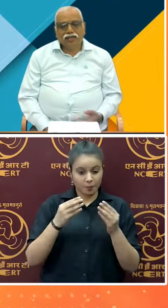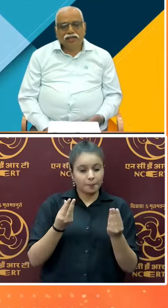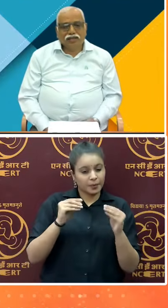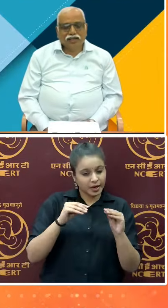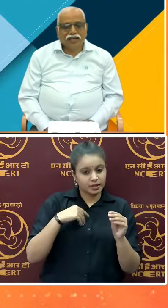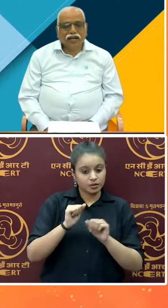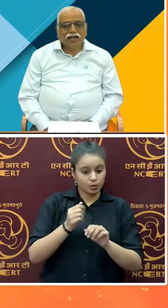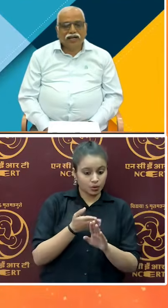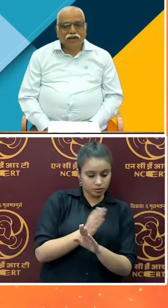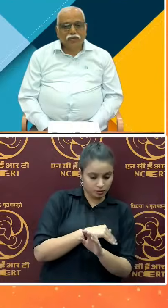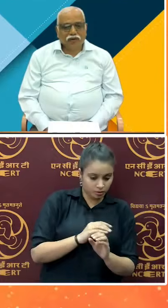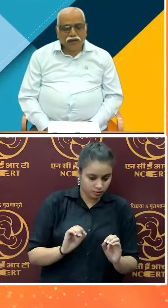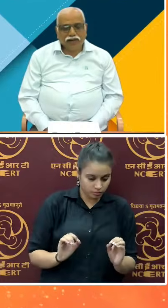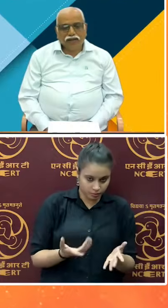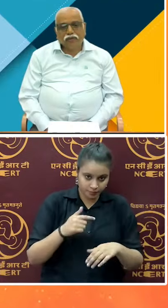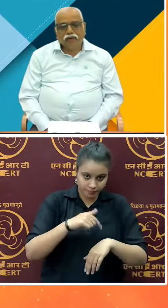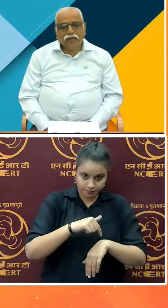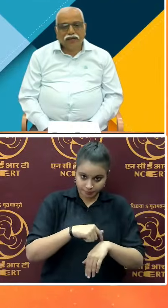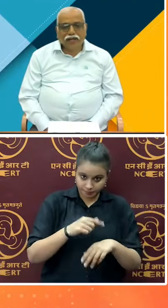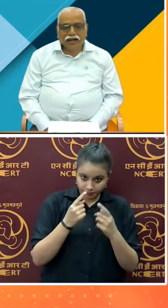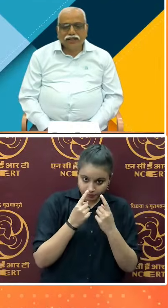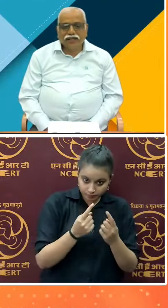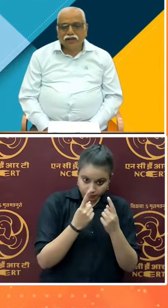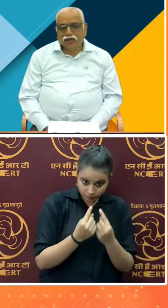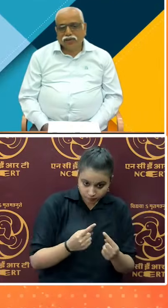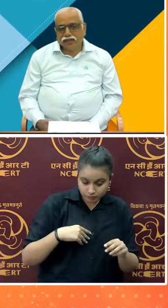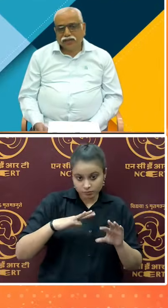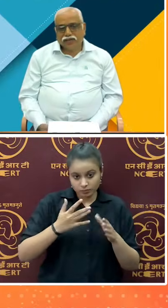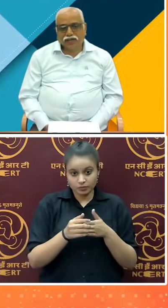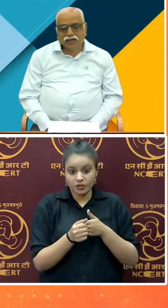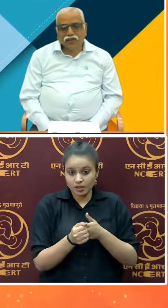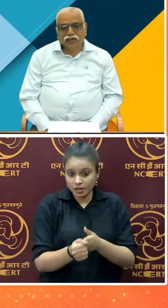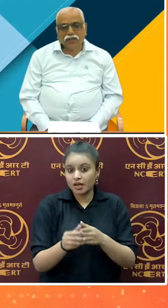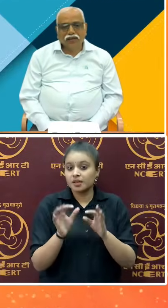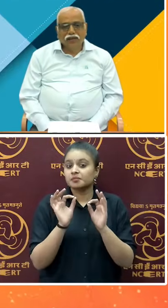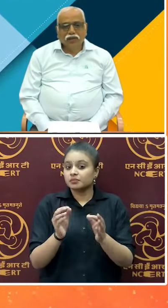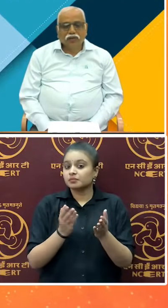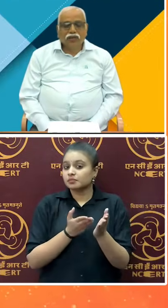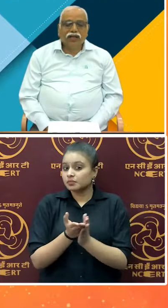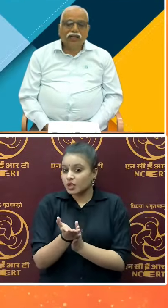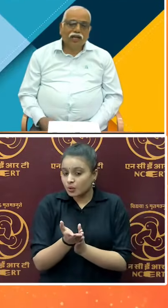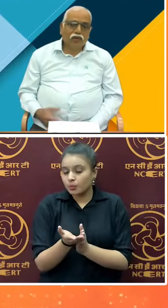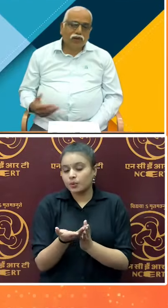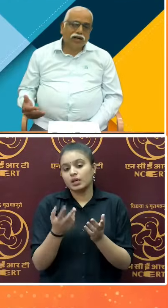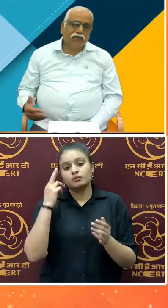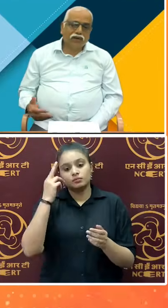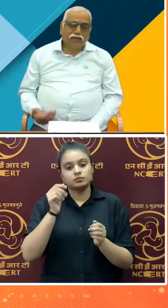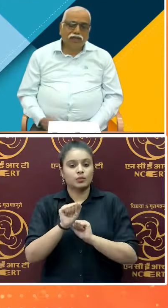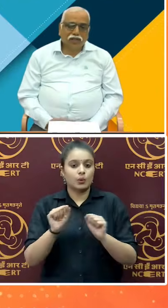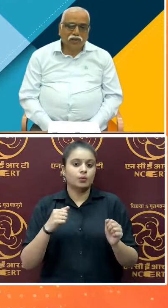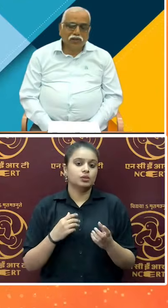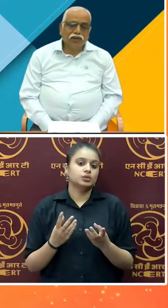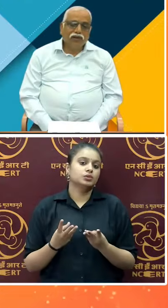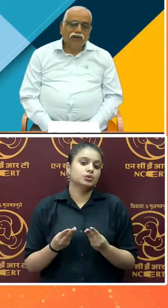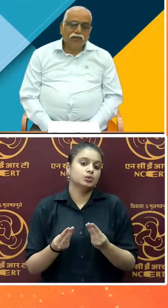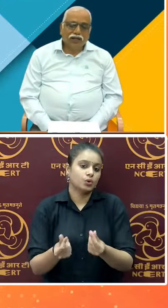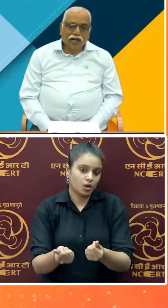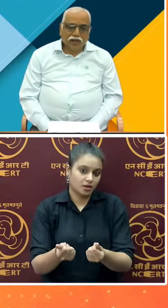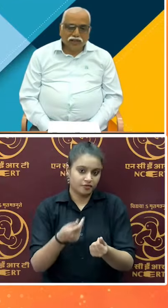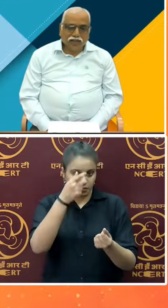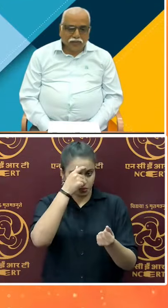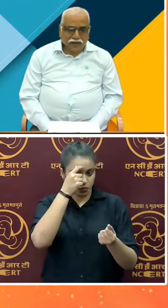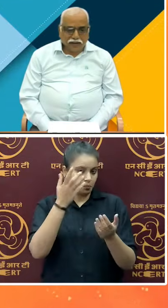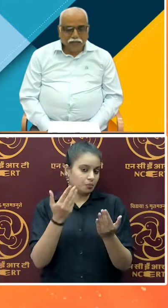in the initial stage and try to provide appropriate guidance and counseling services to them so that they can overcome from this issue from